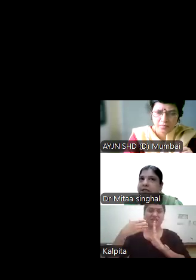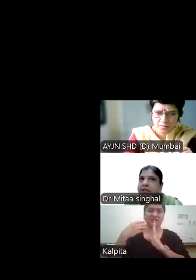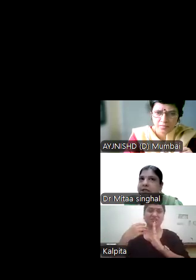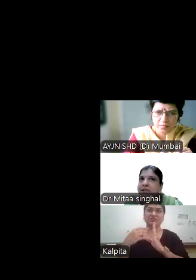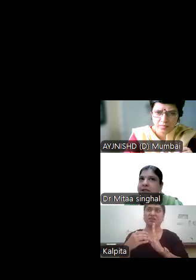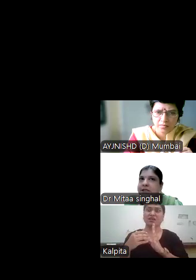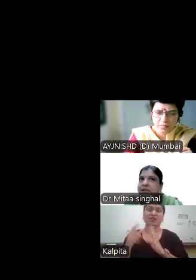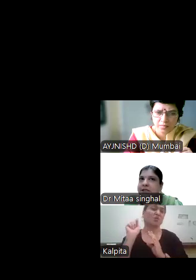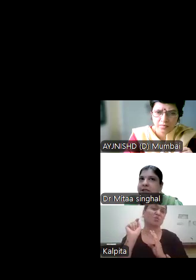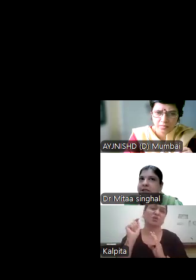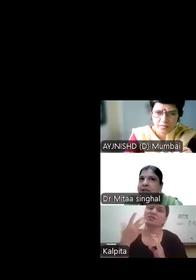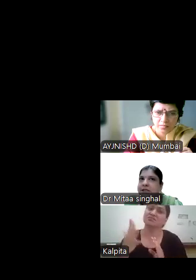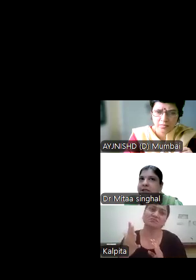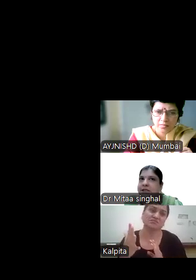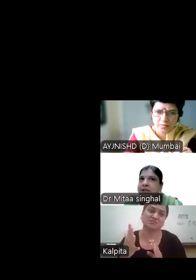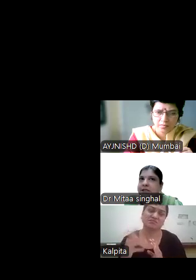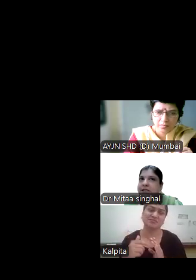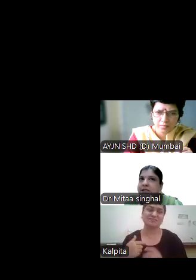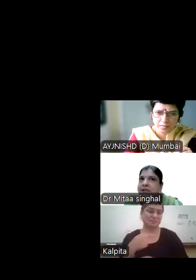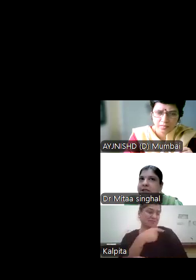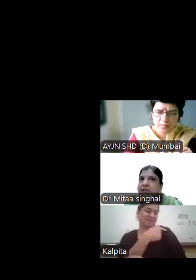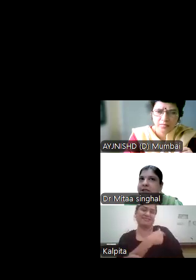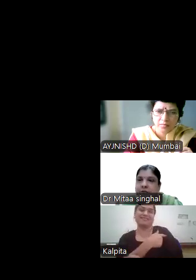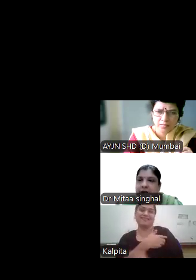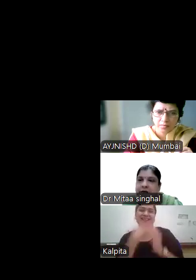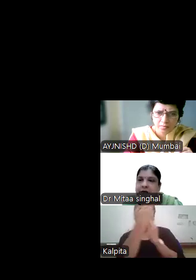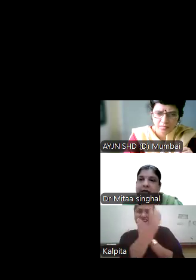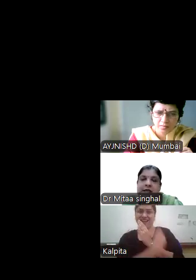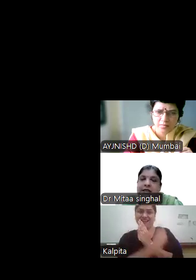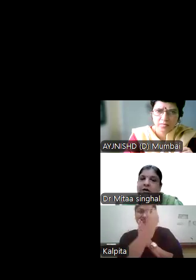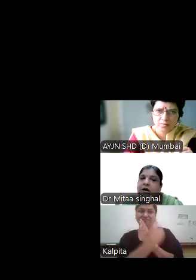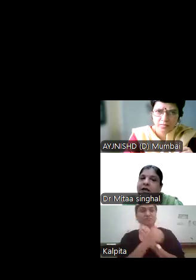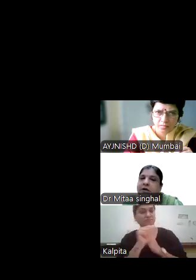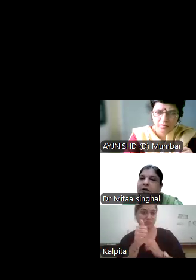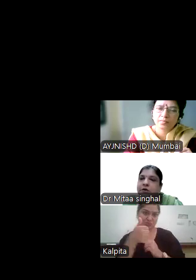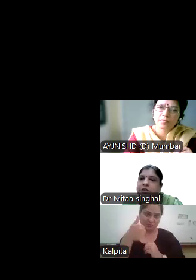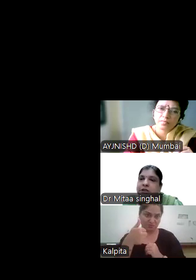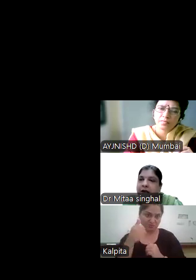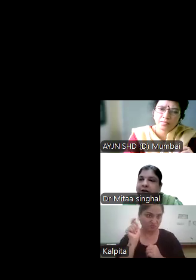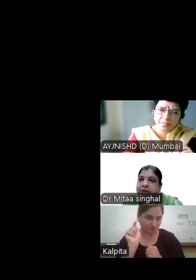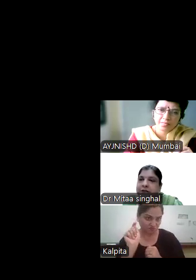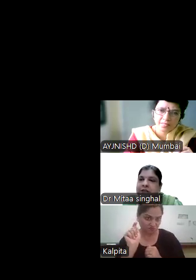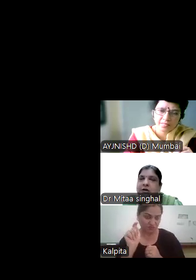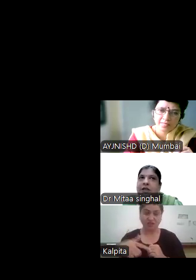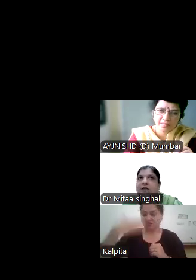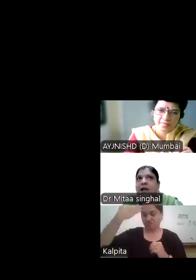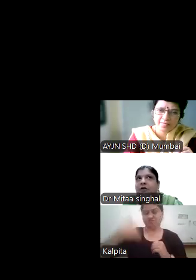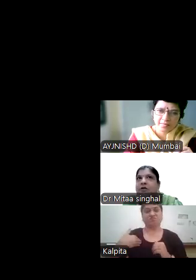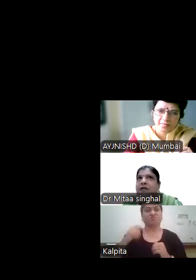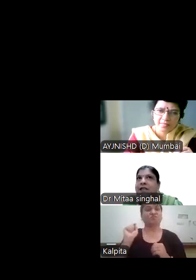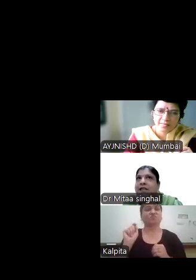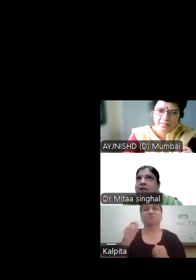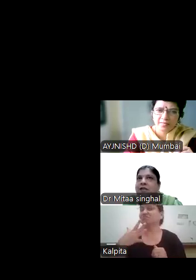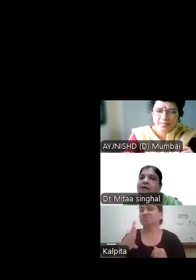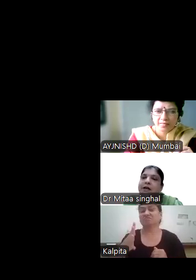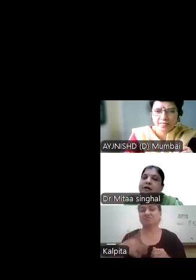hand is affected, his left hand is normal. So when he's trying to tie his shoelaces or tie his belt, he's not able to do these activities. Or he's